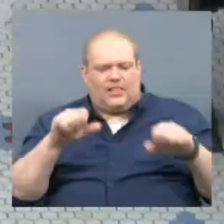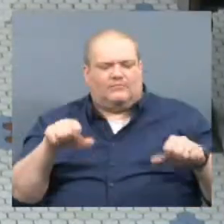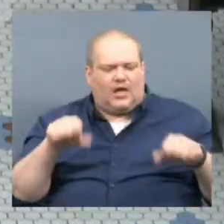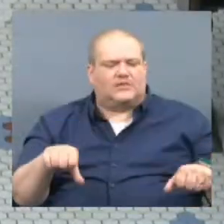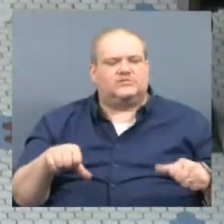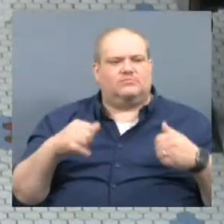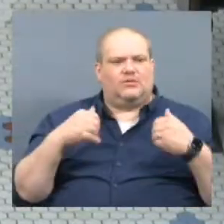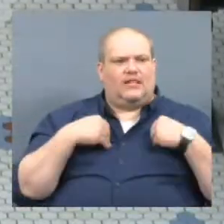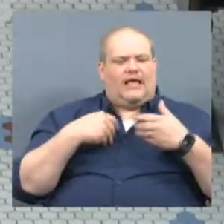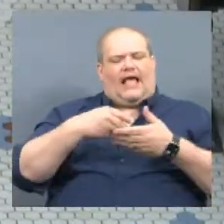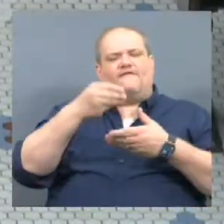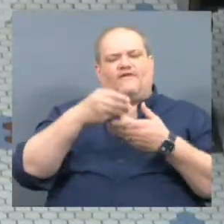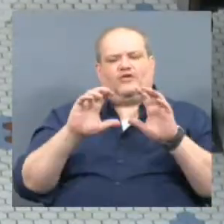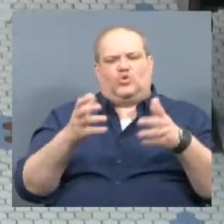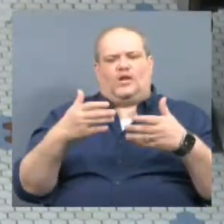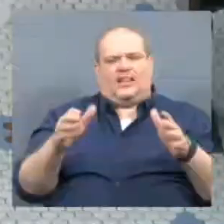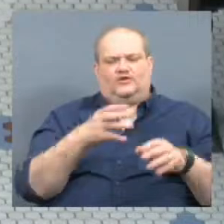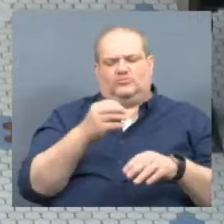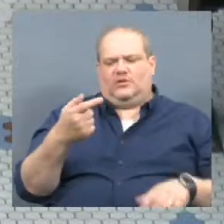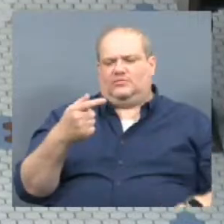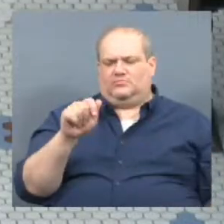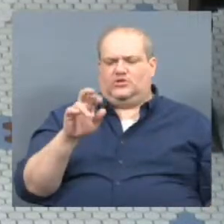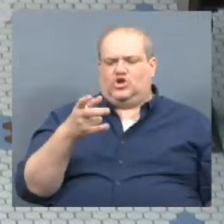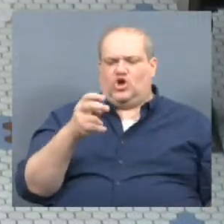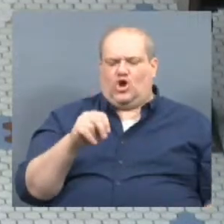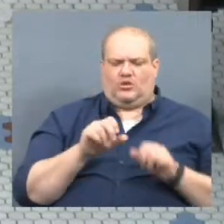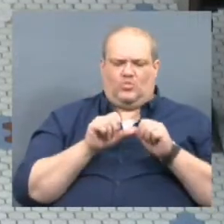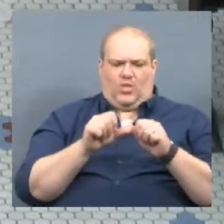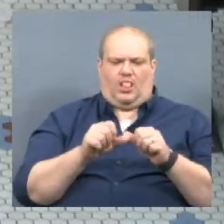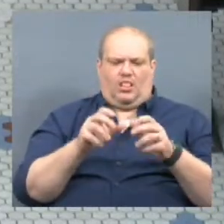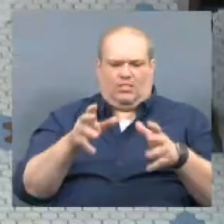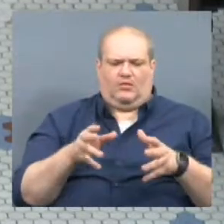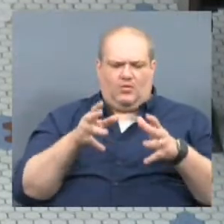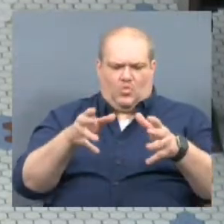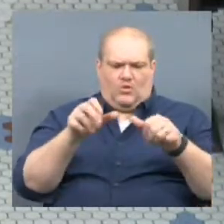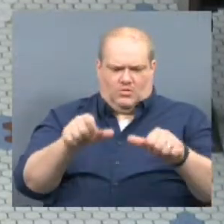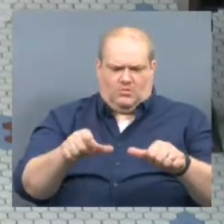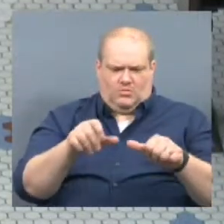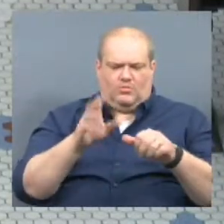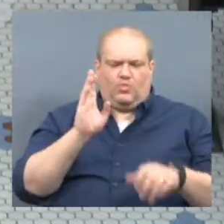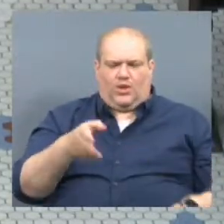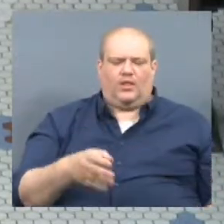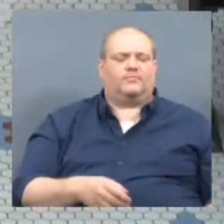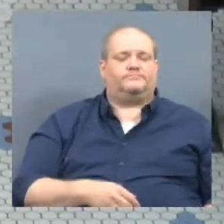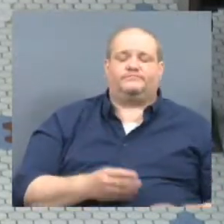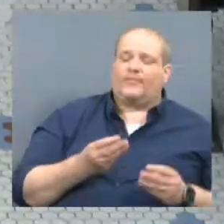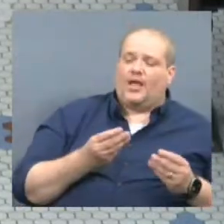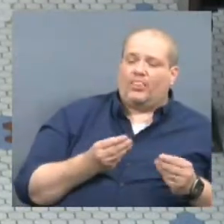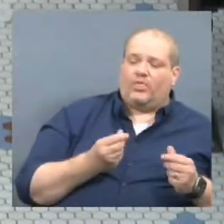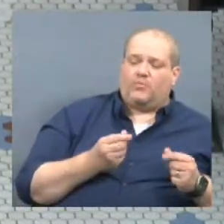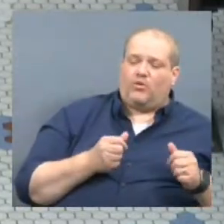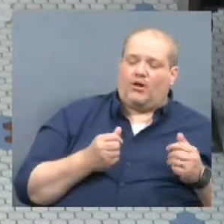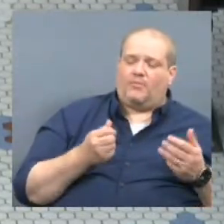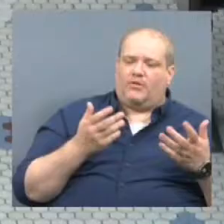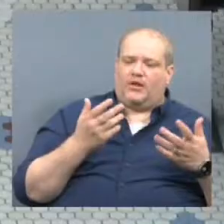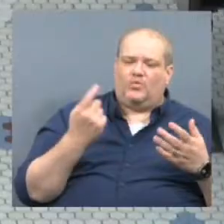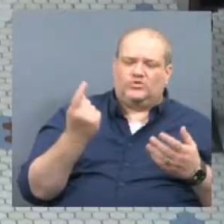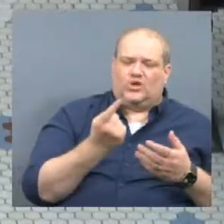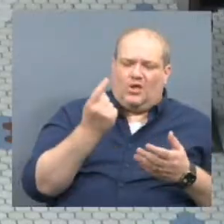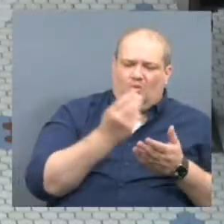having an outdoor classroom and garden, so the garden does remain. The property was always